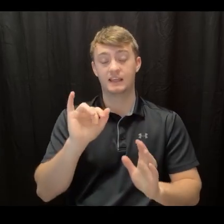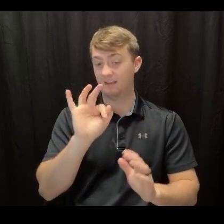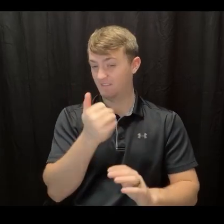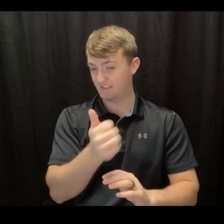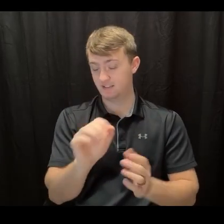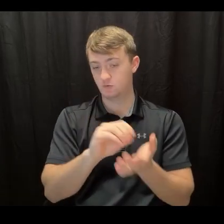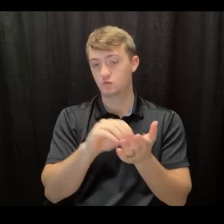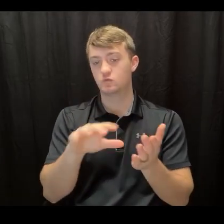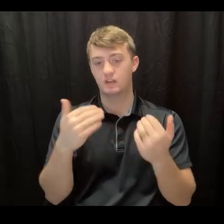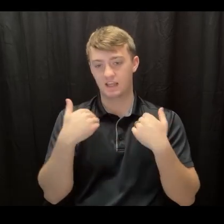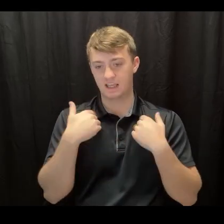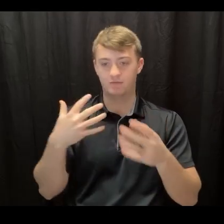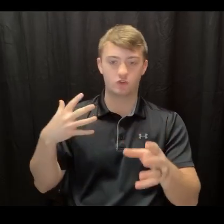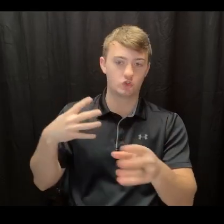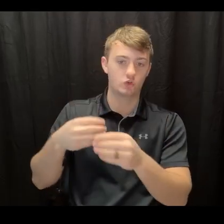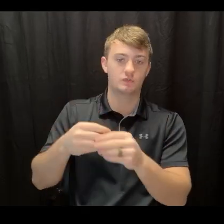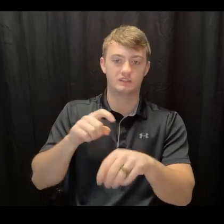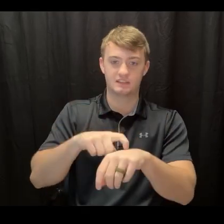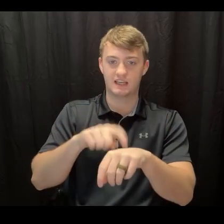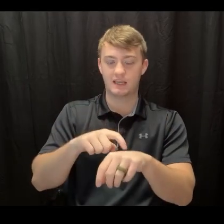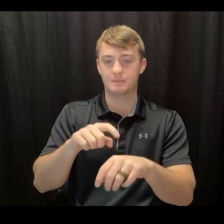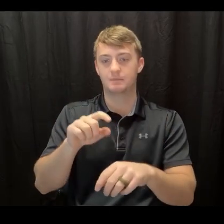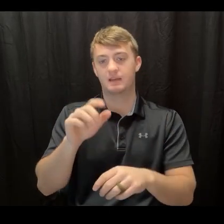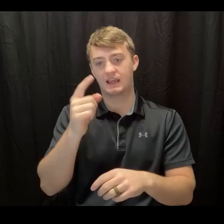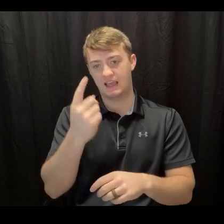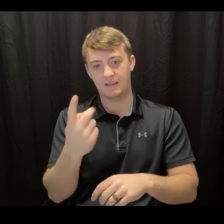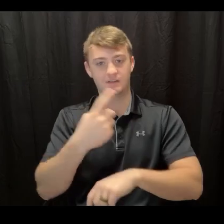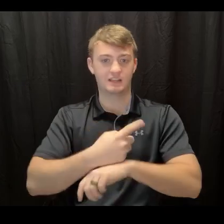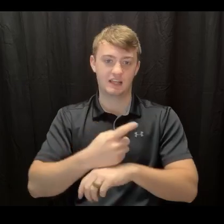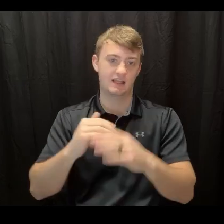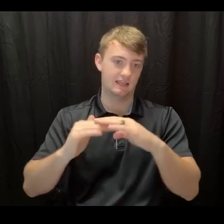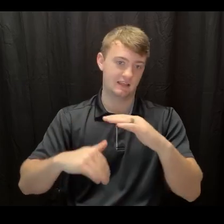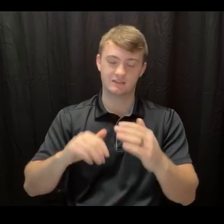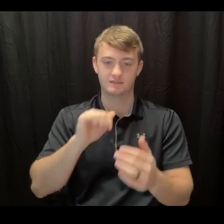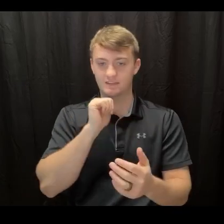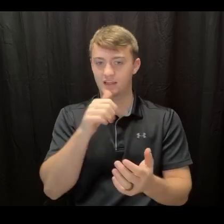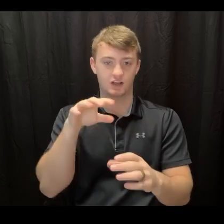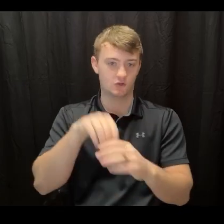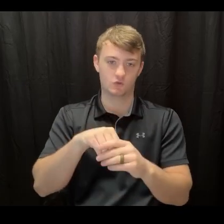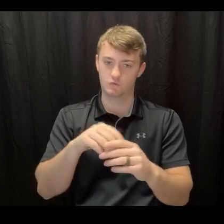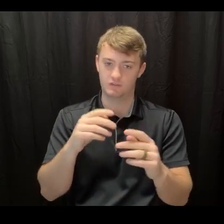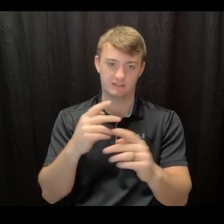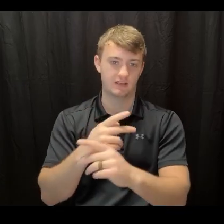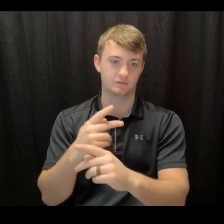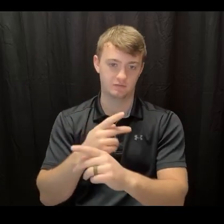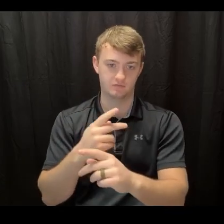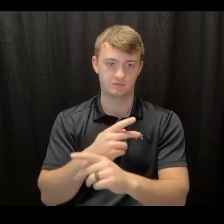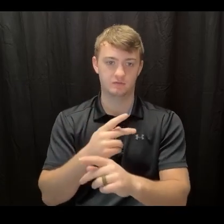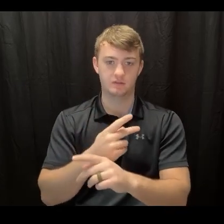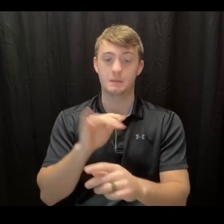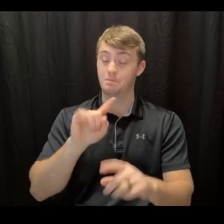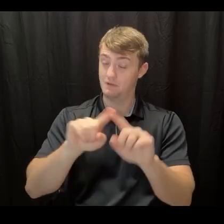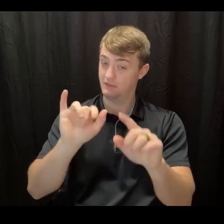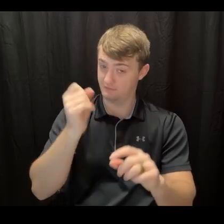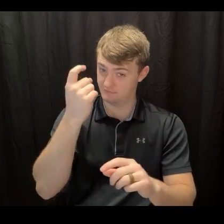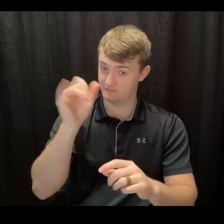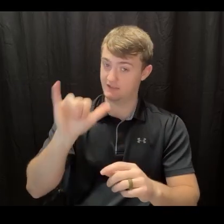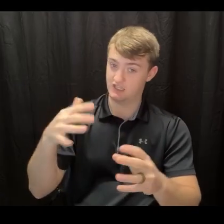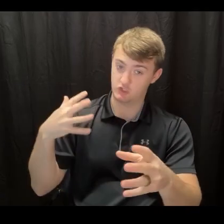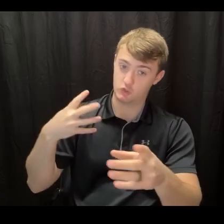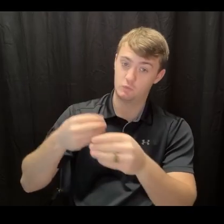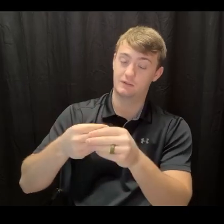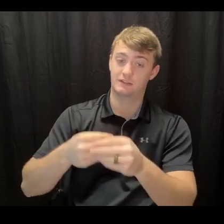be, if any student has a cumulative time of half a day or less, they will not be included in the calculations. But that's